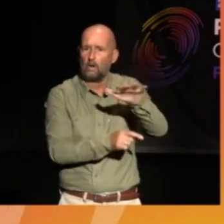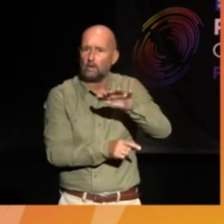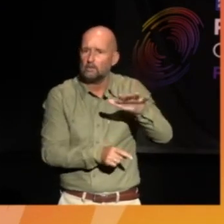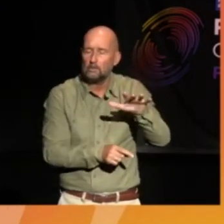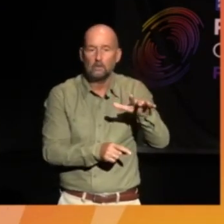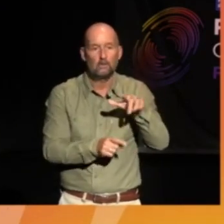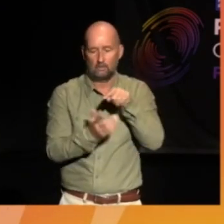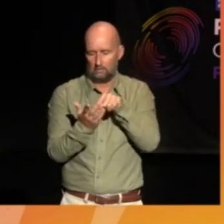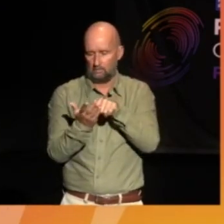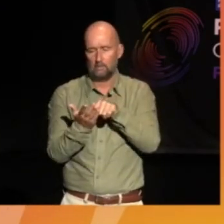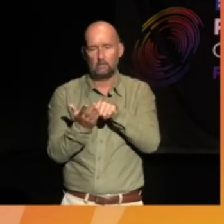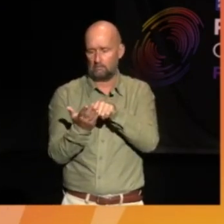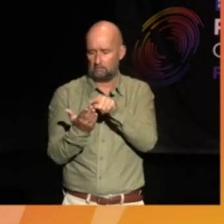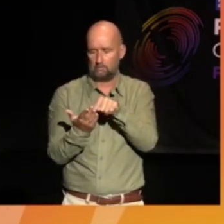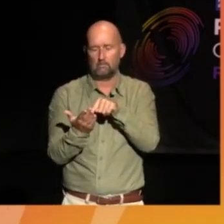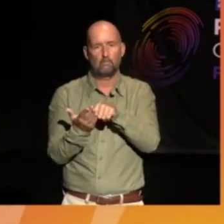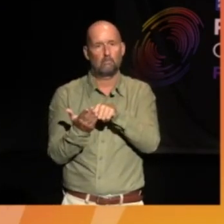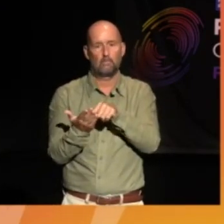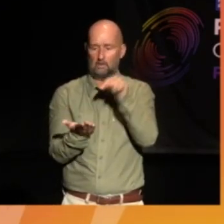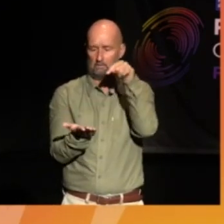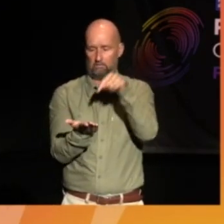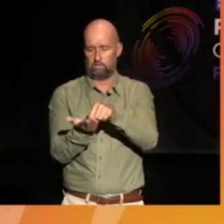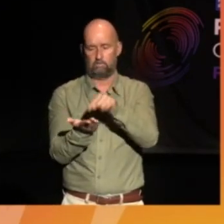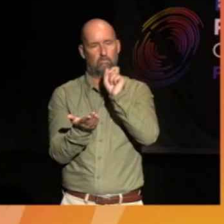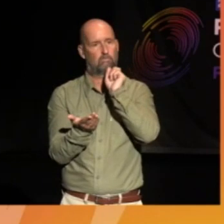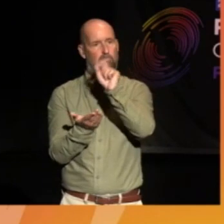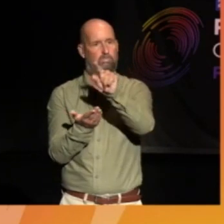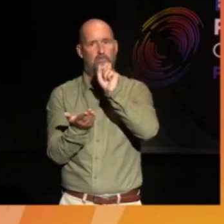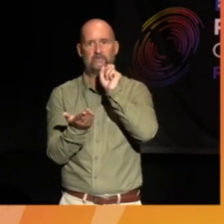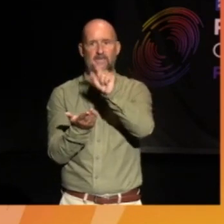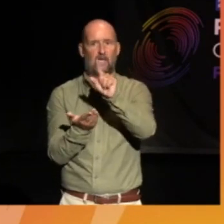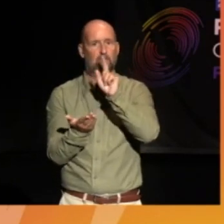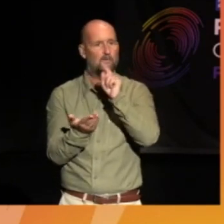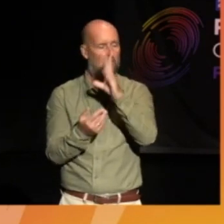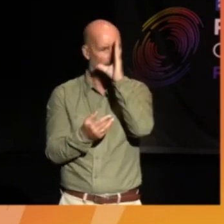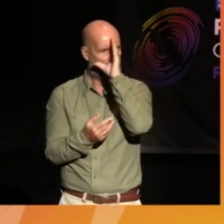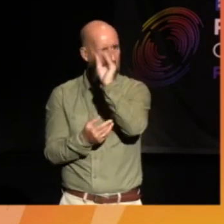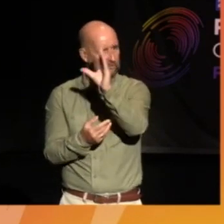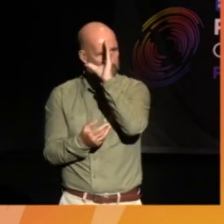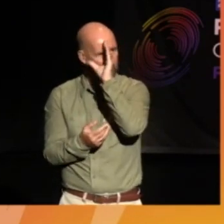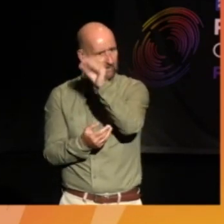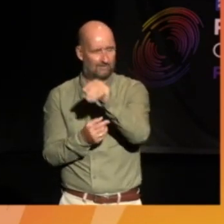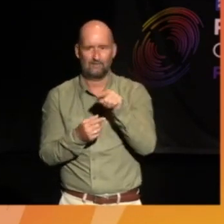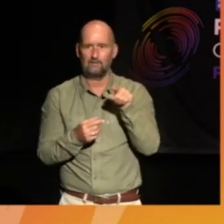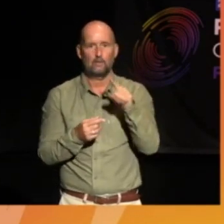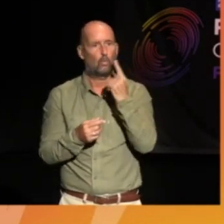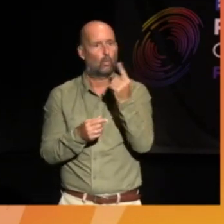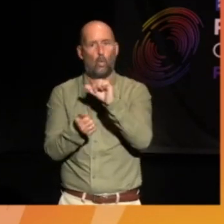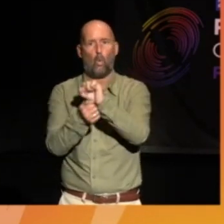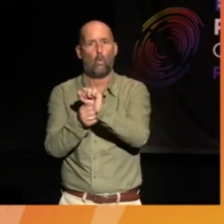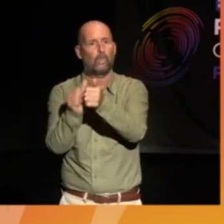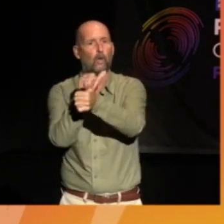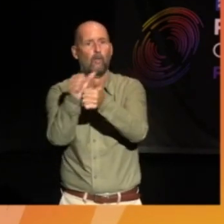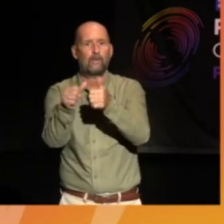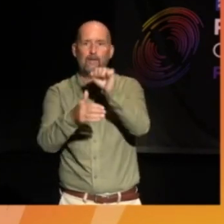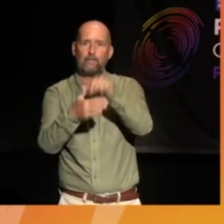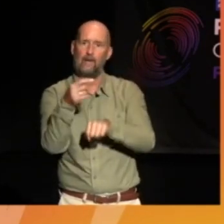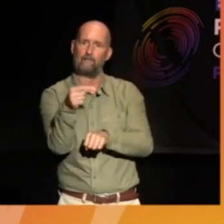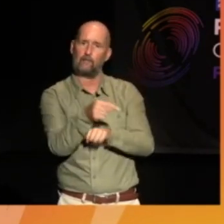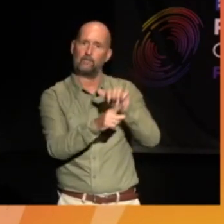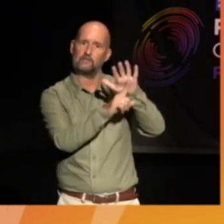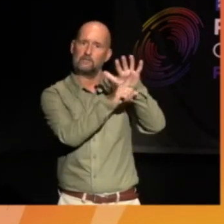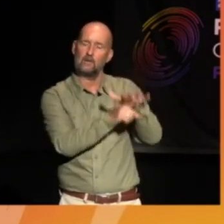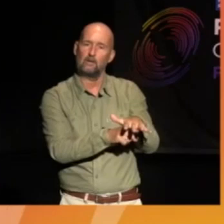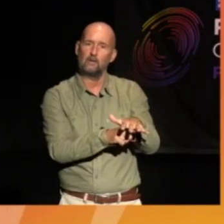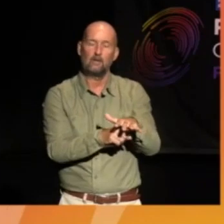they can simply push a couple of buttons and send a strong message to that company owner. And if thousands and